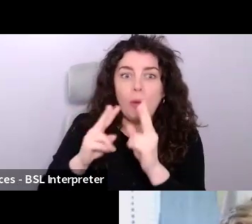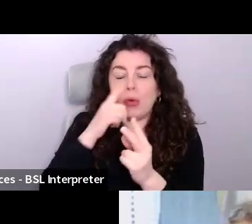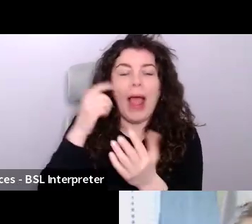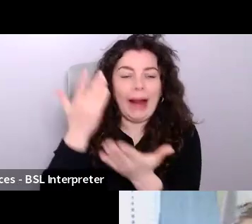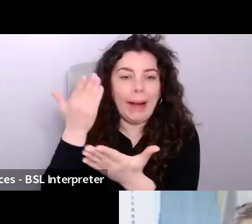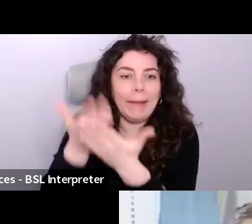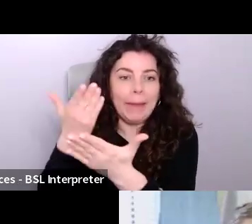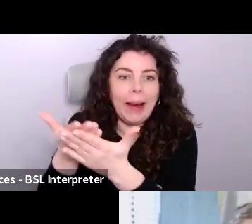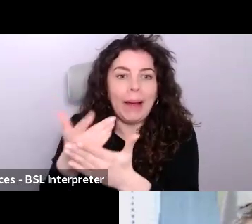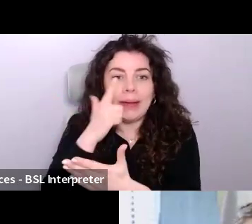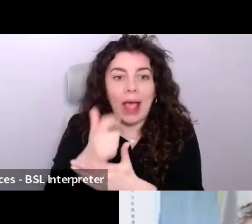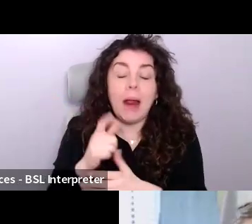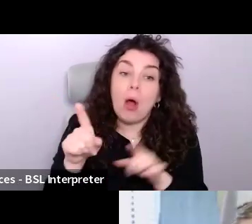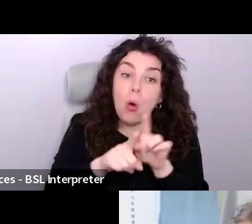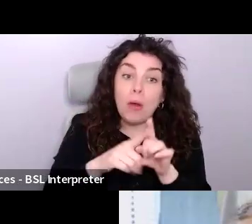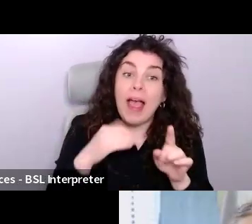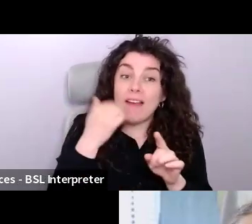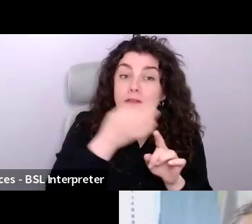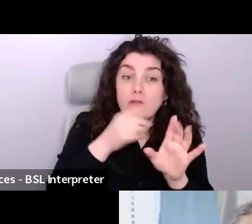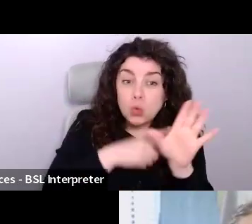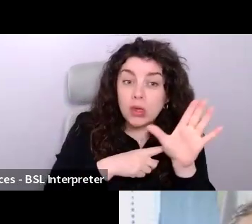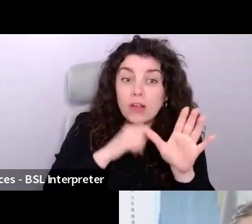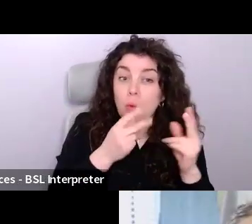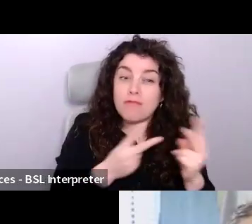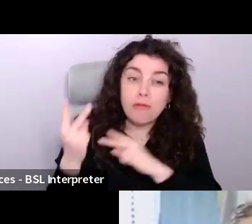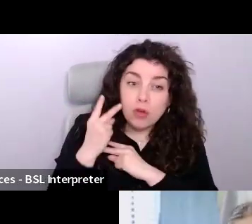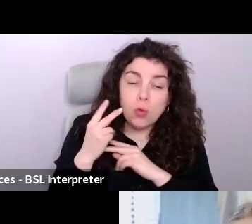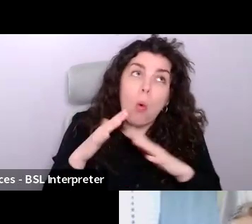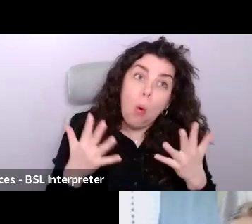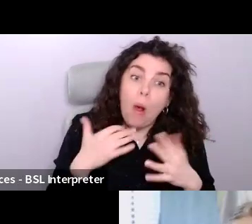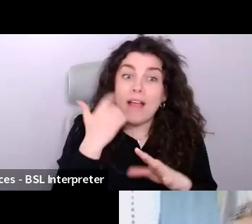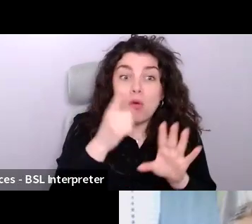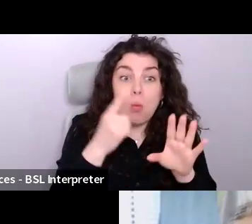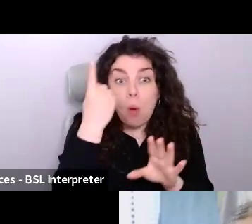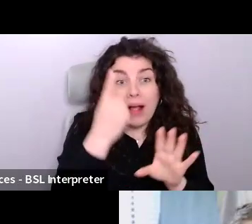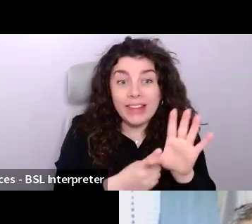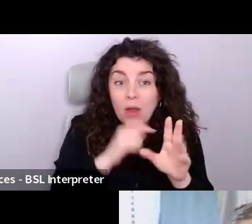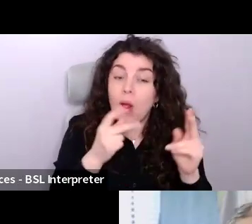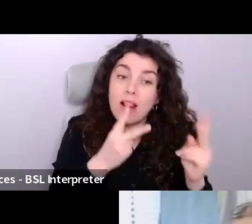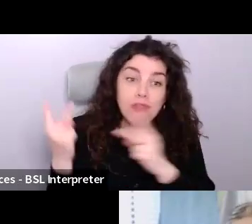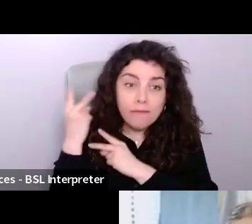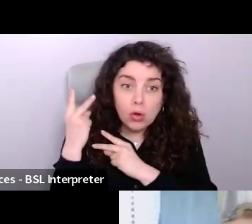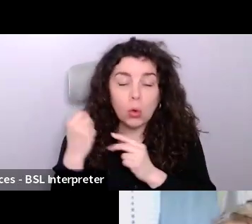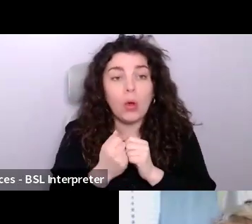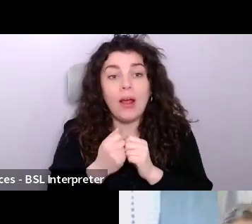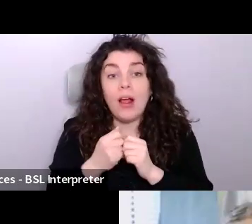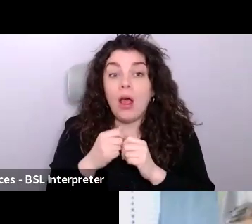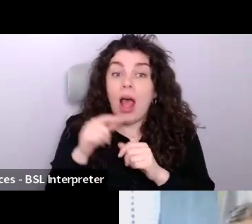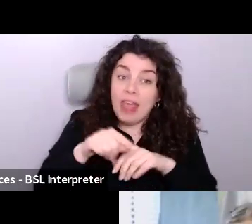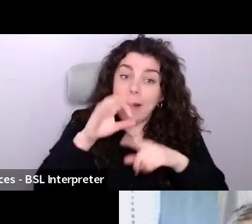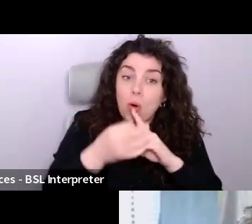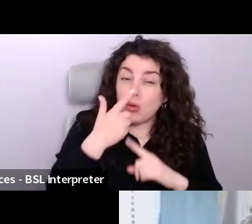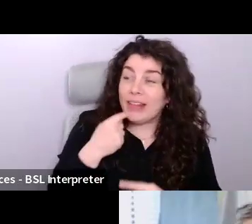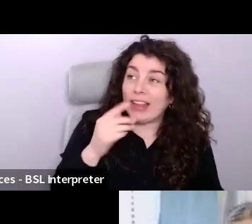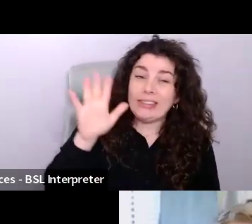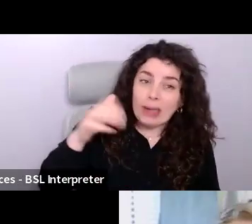you get a review every few years or every 1 year, which can be your chance to say, actually, my needs changed. Can we do this